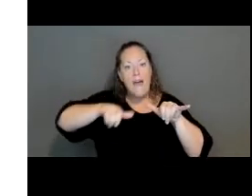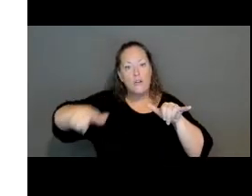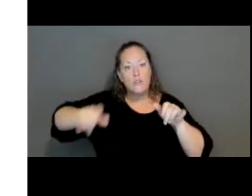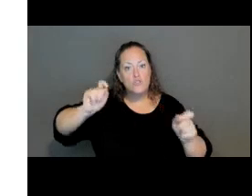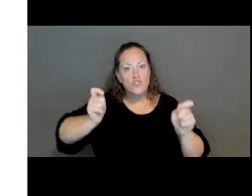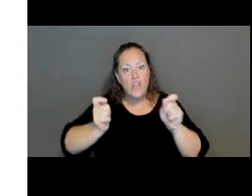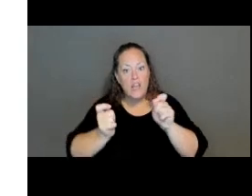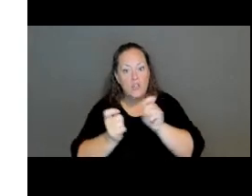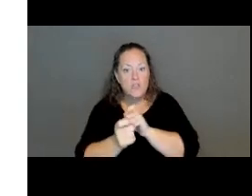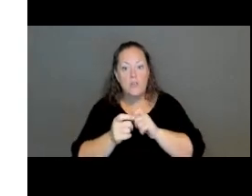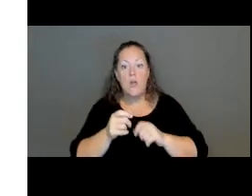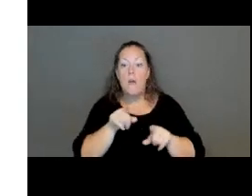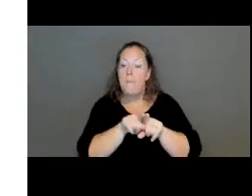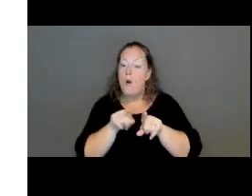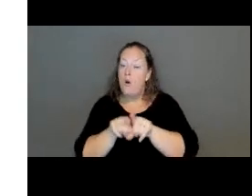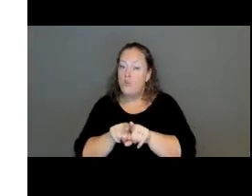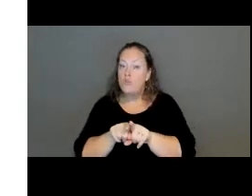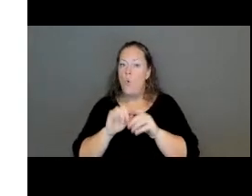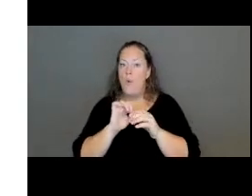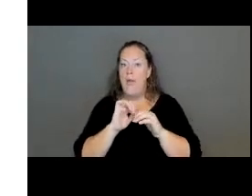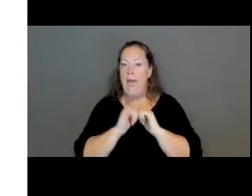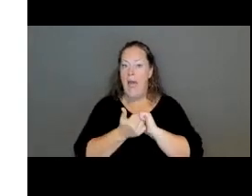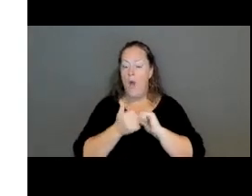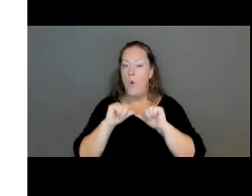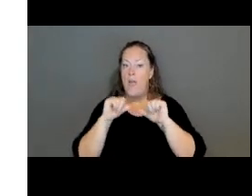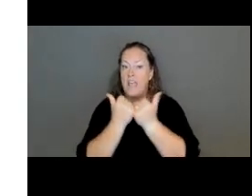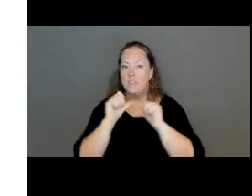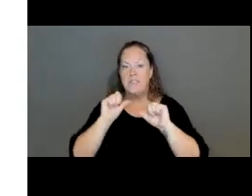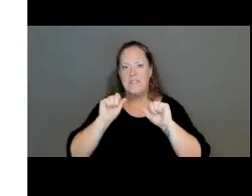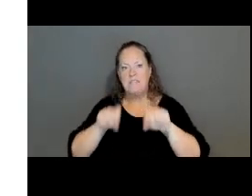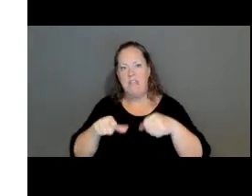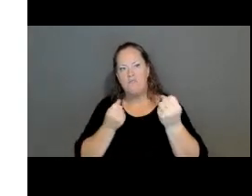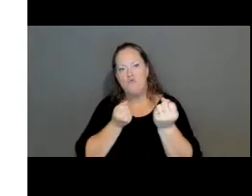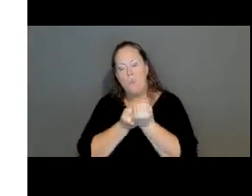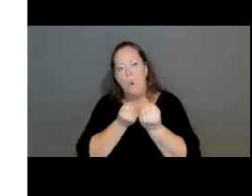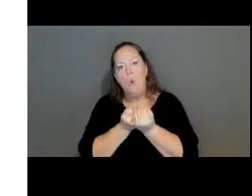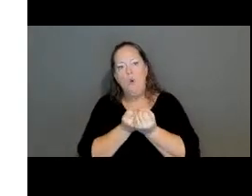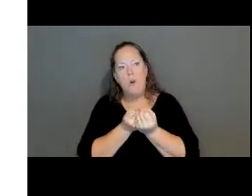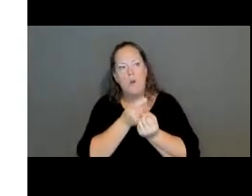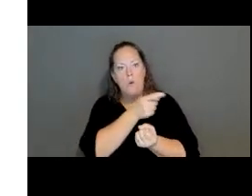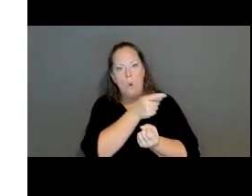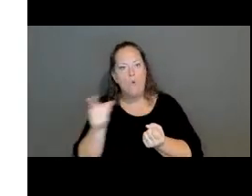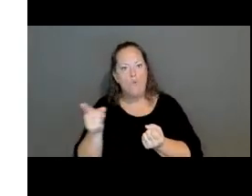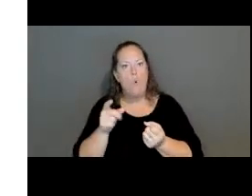and extensionists can support those